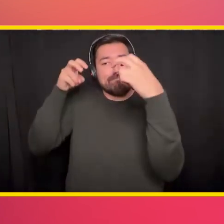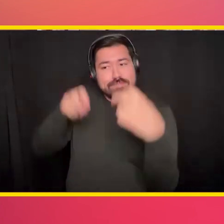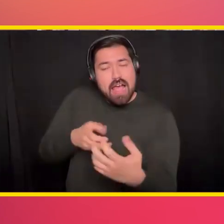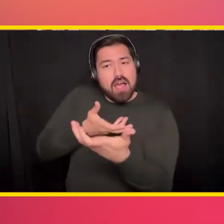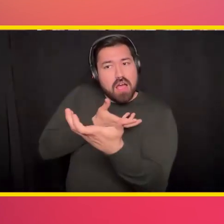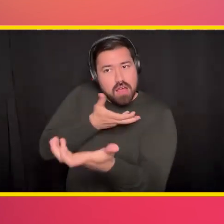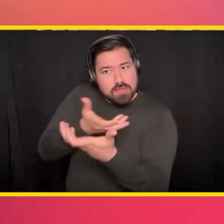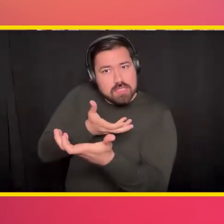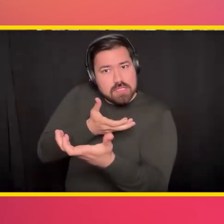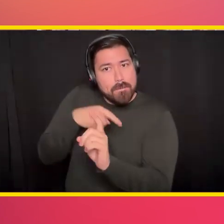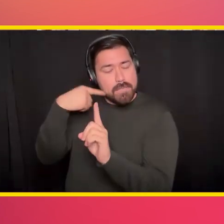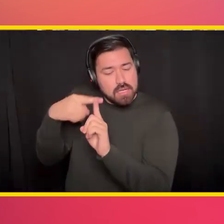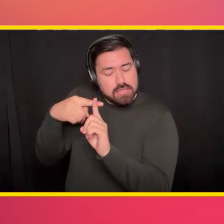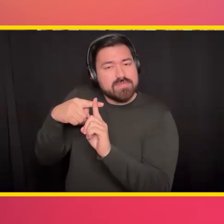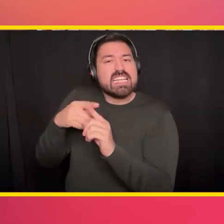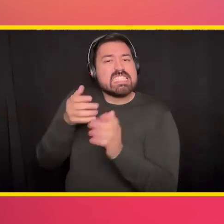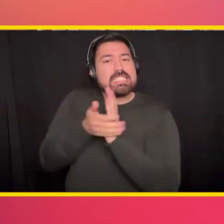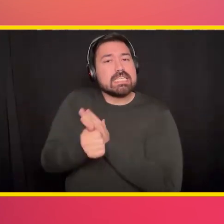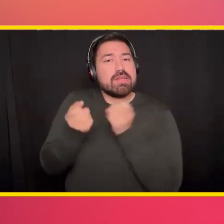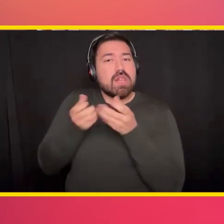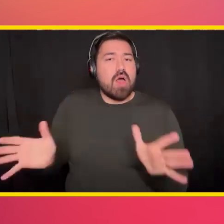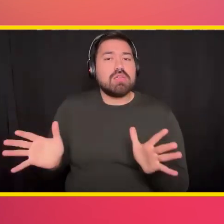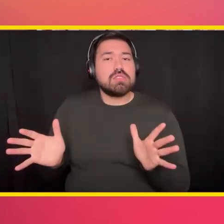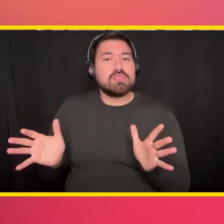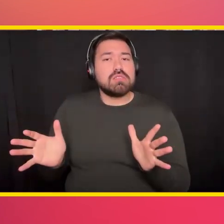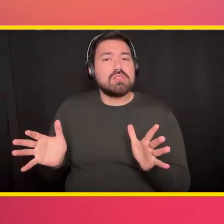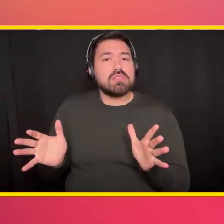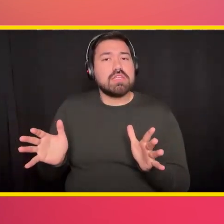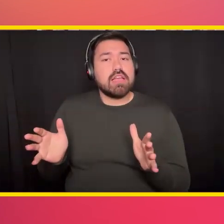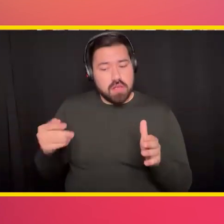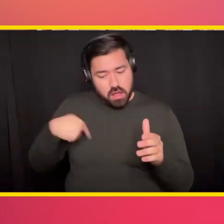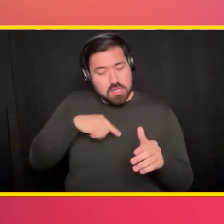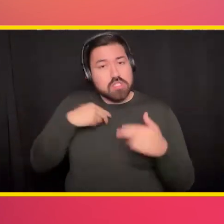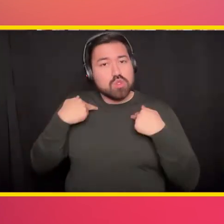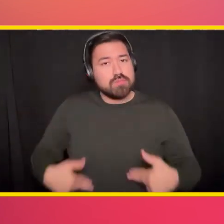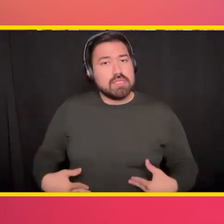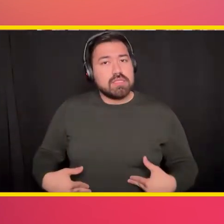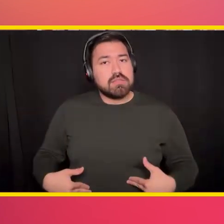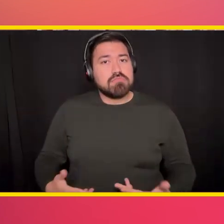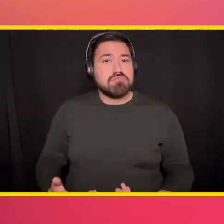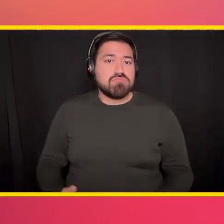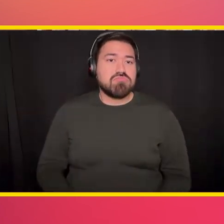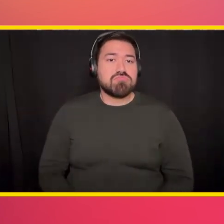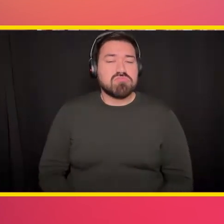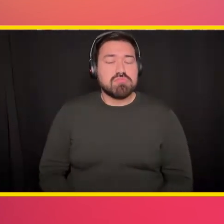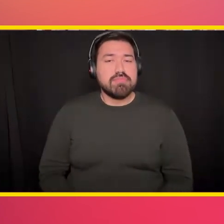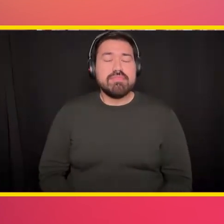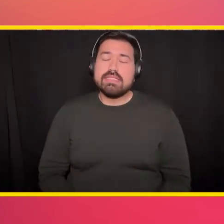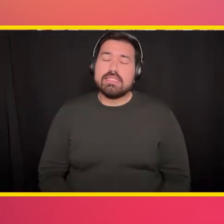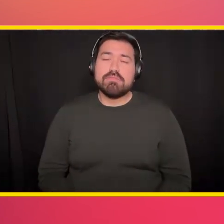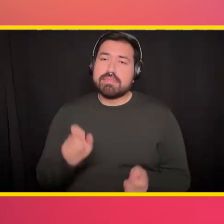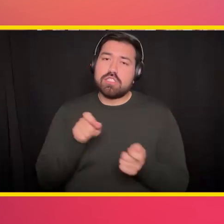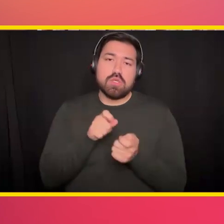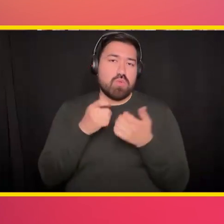it's a skill that we have lost as humanity, as humans in this, especially in our